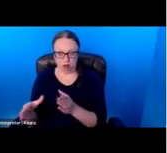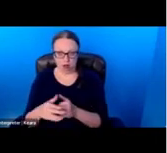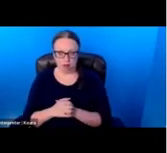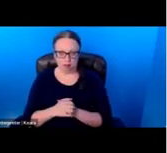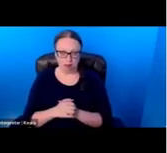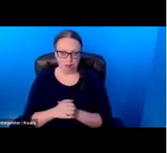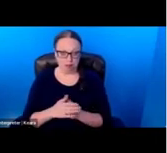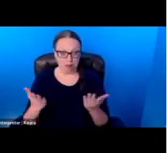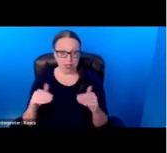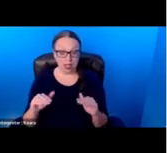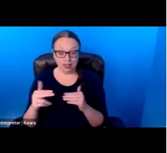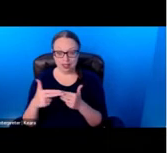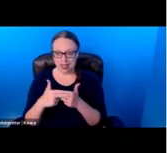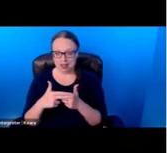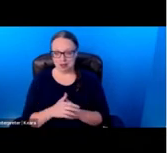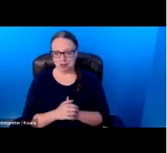Next slide, please.